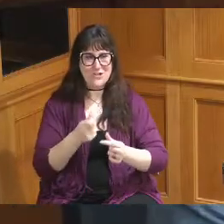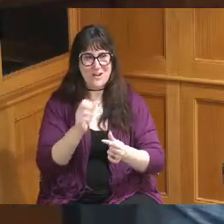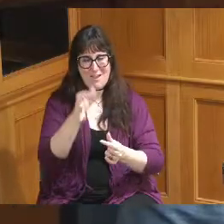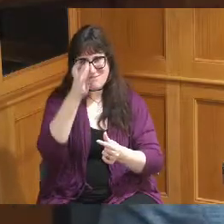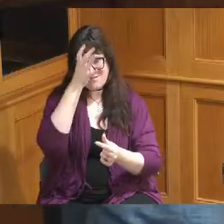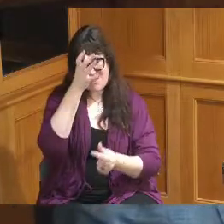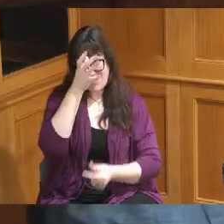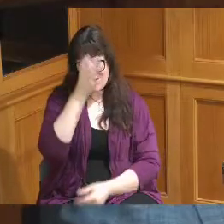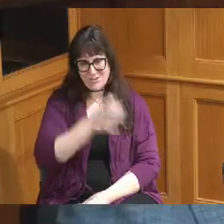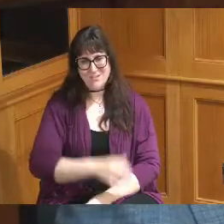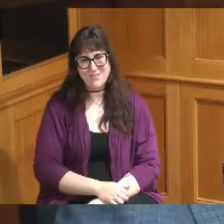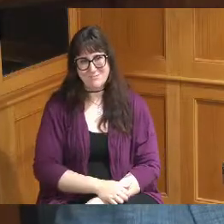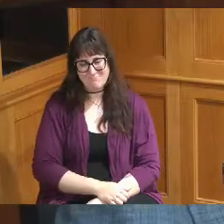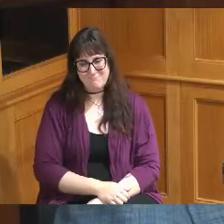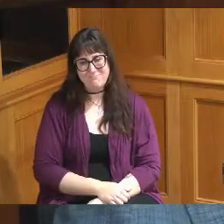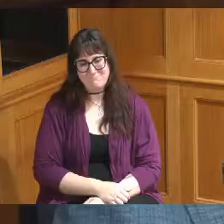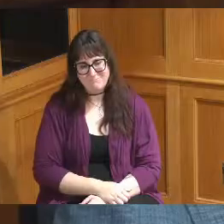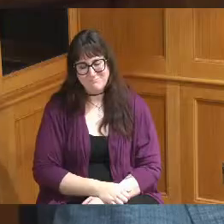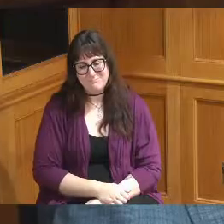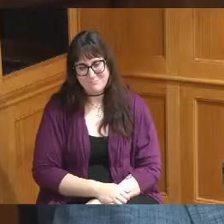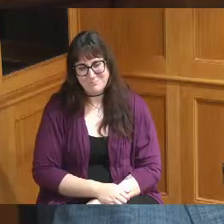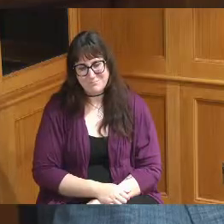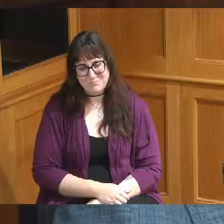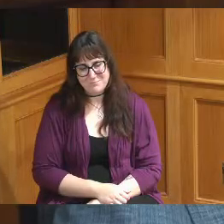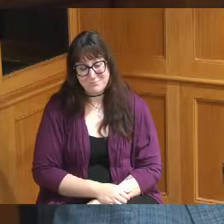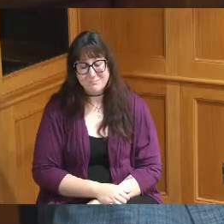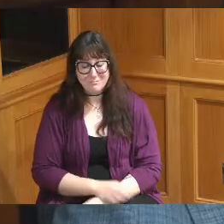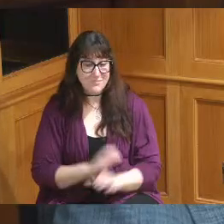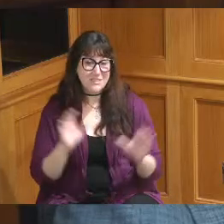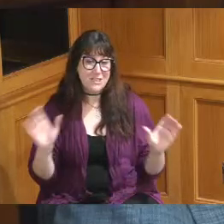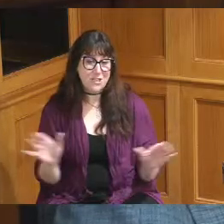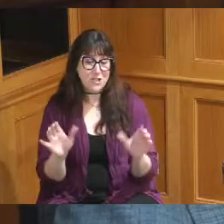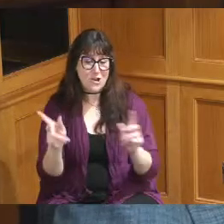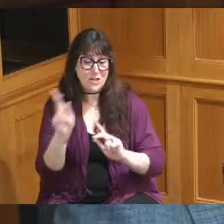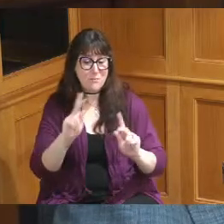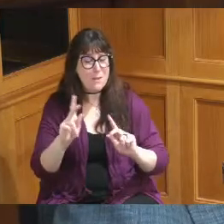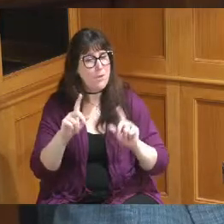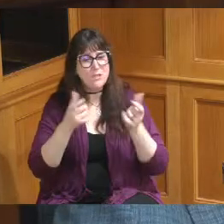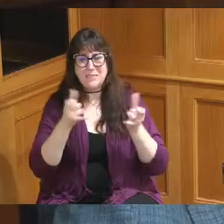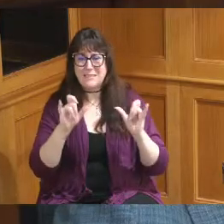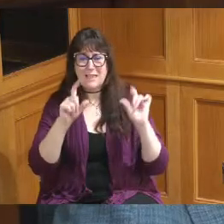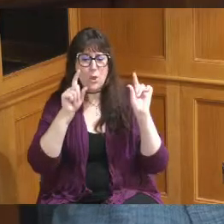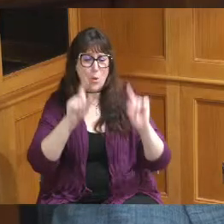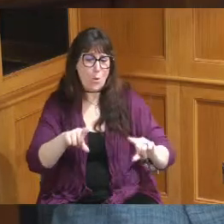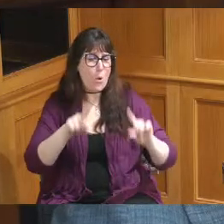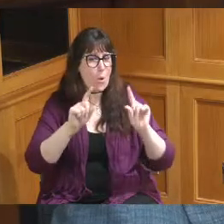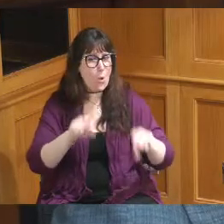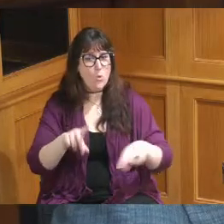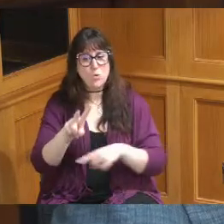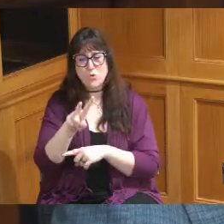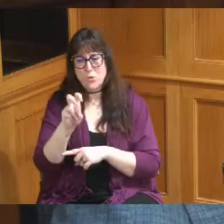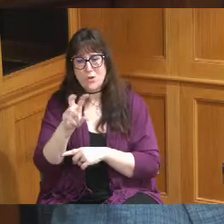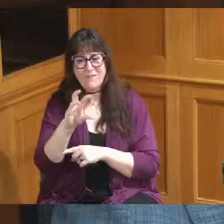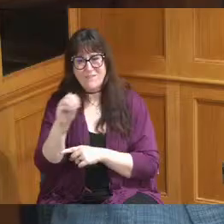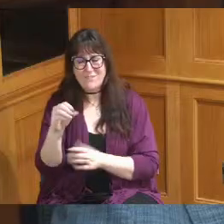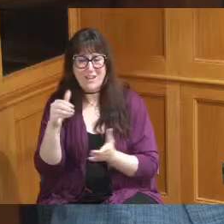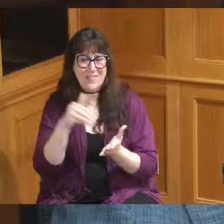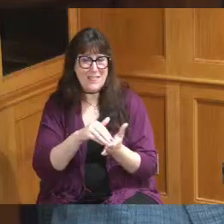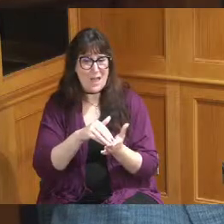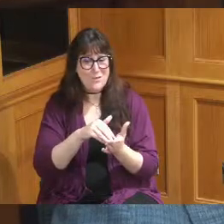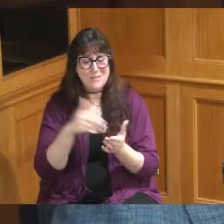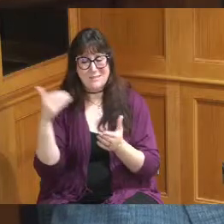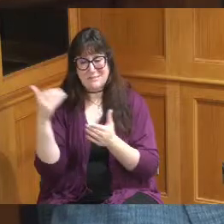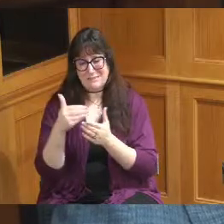great. And encourage people to still go down there, where our goal is 250,000 by